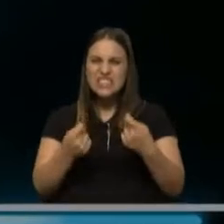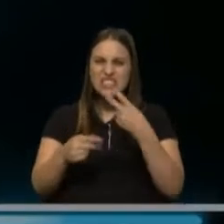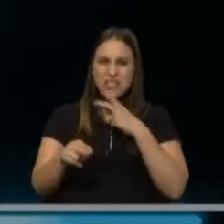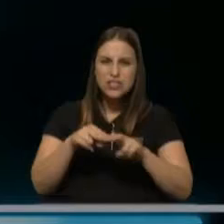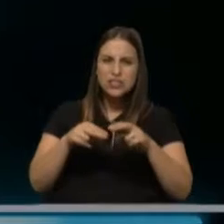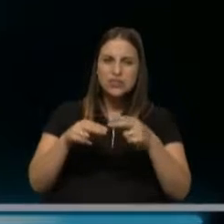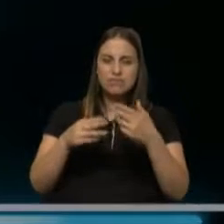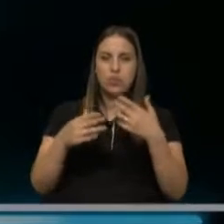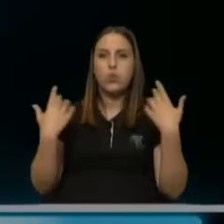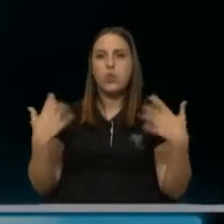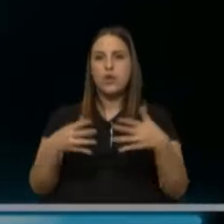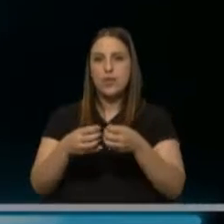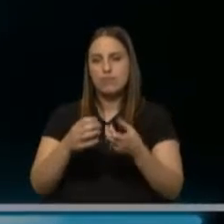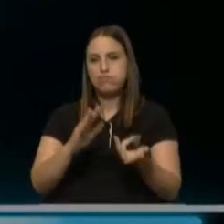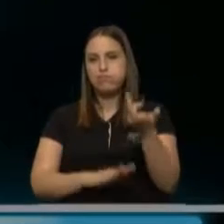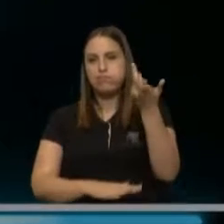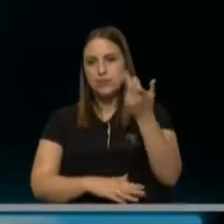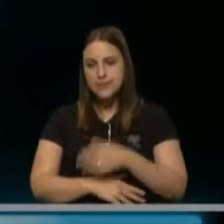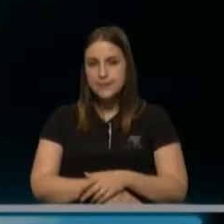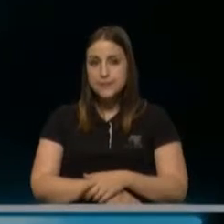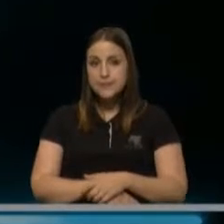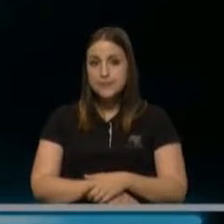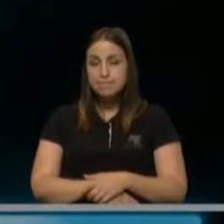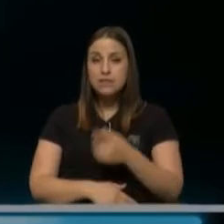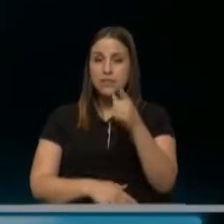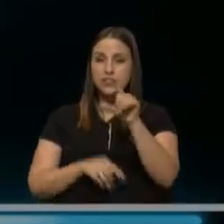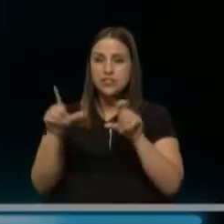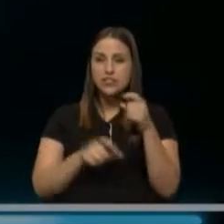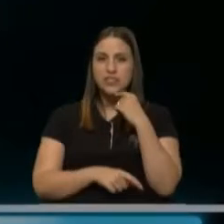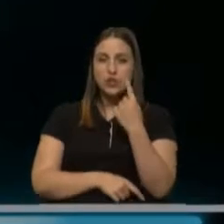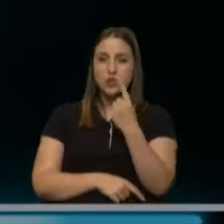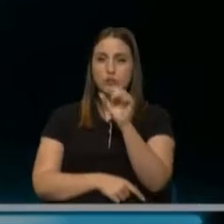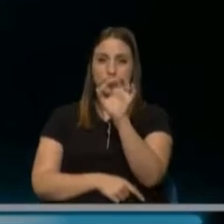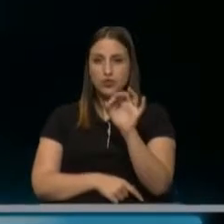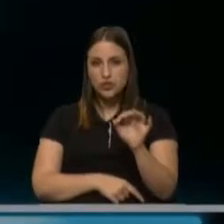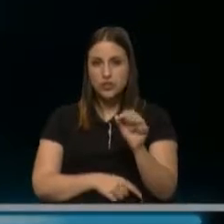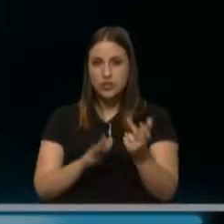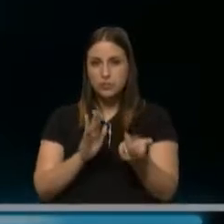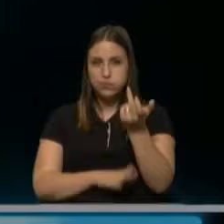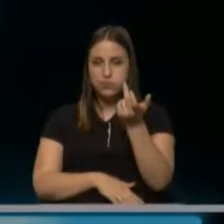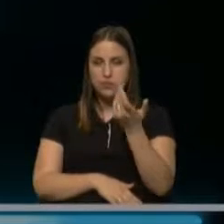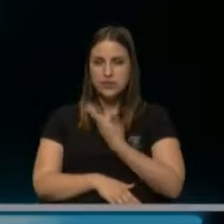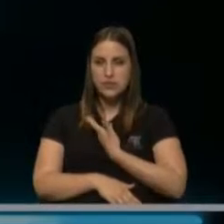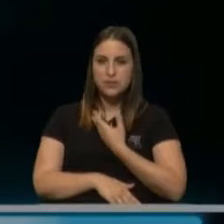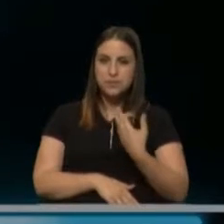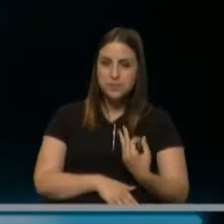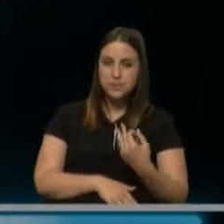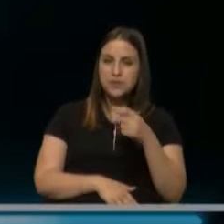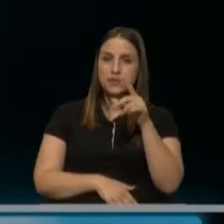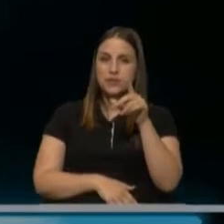the waste. There's a statistic that with 1% growth of GDP, alongside